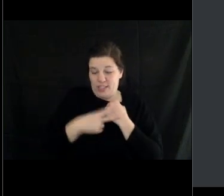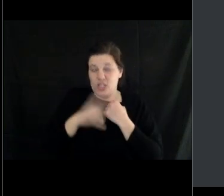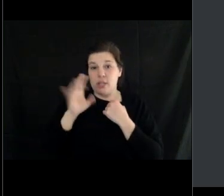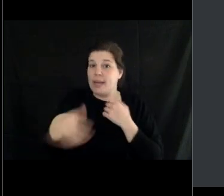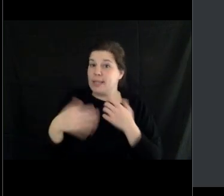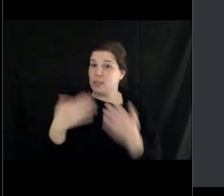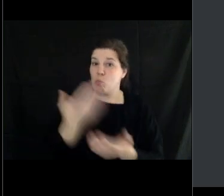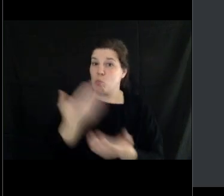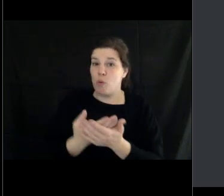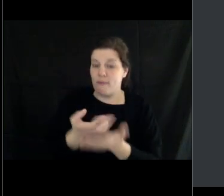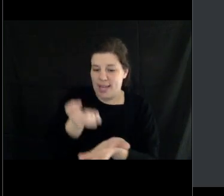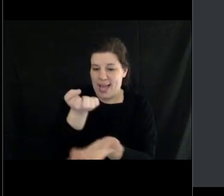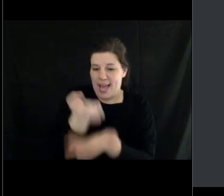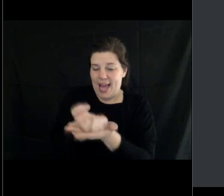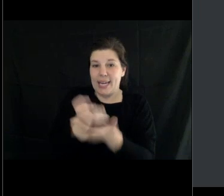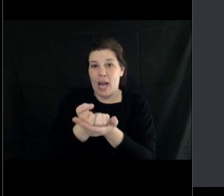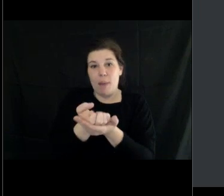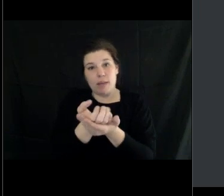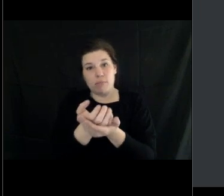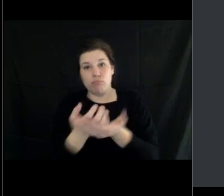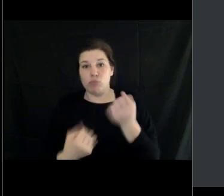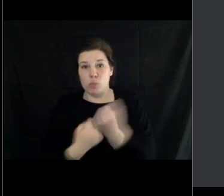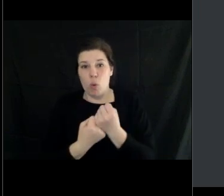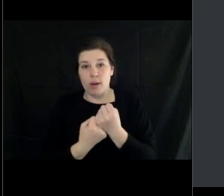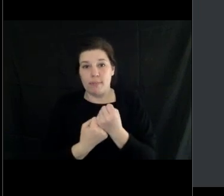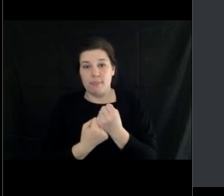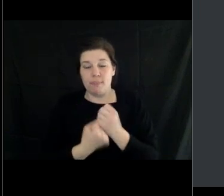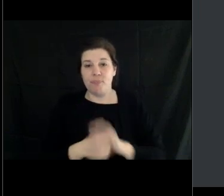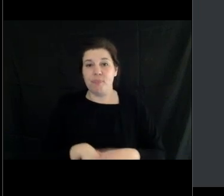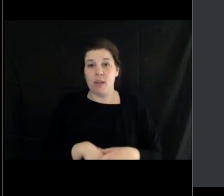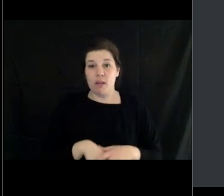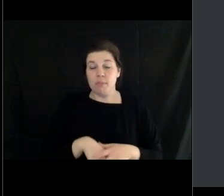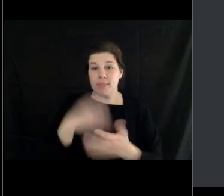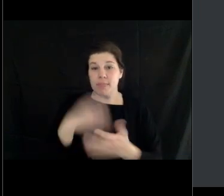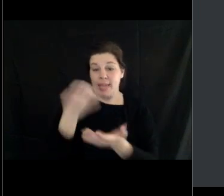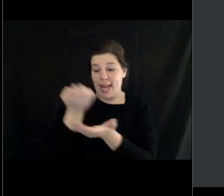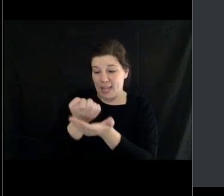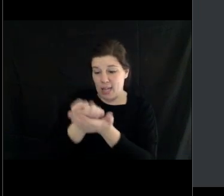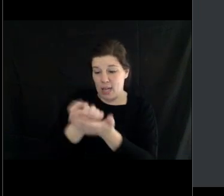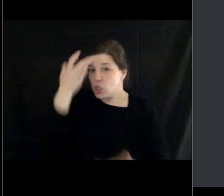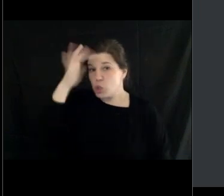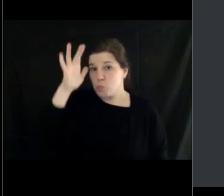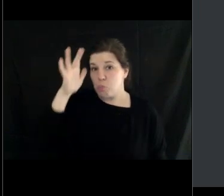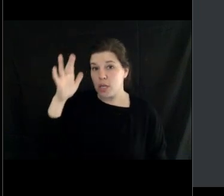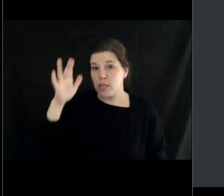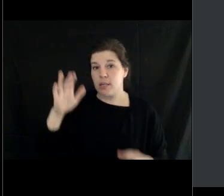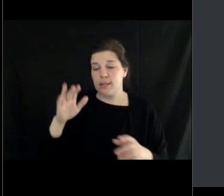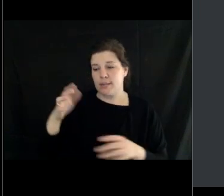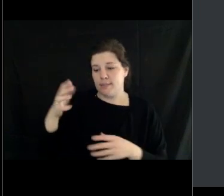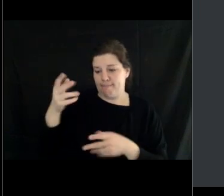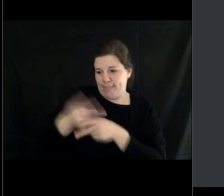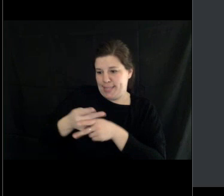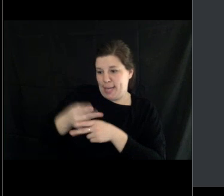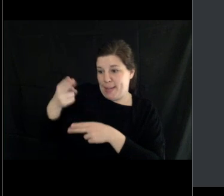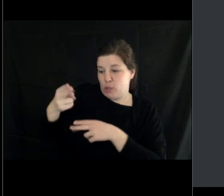Preserving the pieces of our history is not only ecologically smart, it can create community